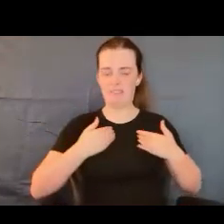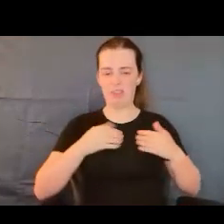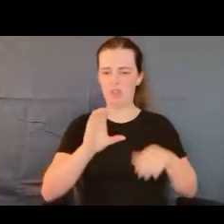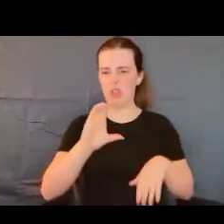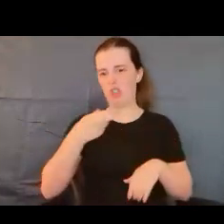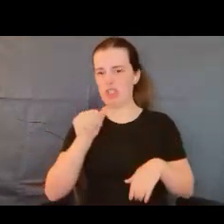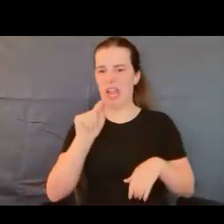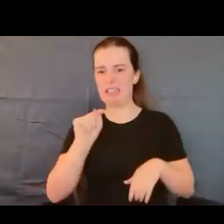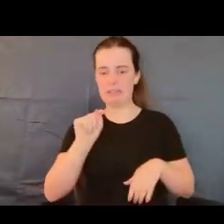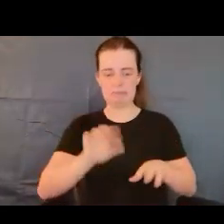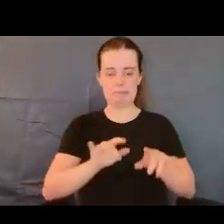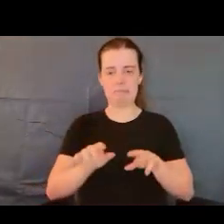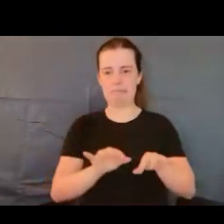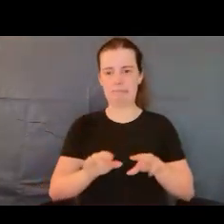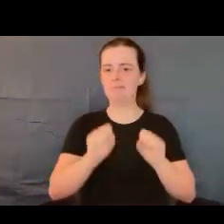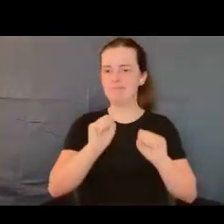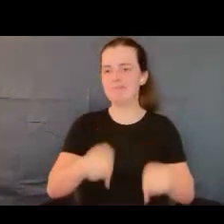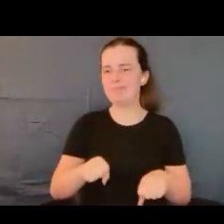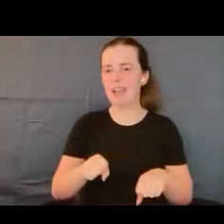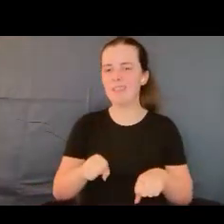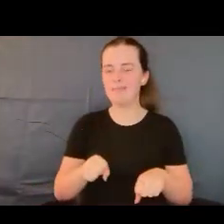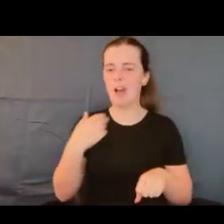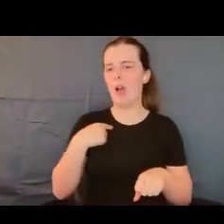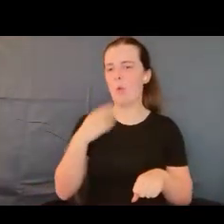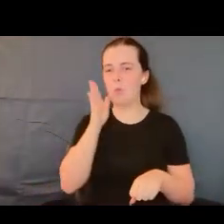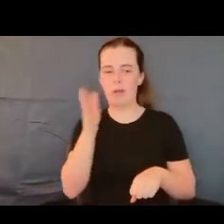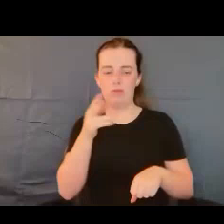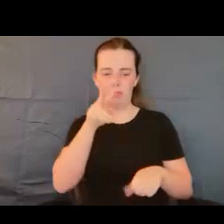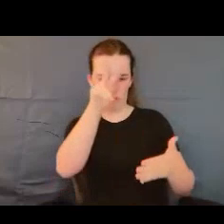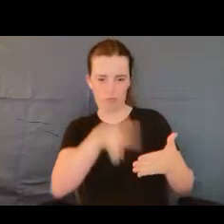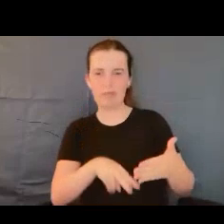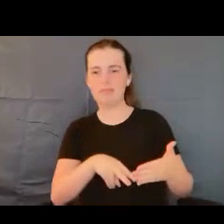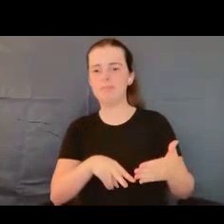And Sarah can maybe flag me if there's a good question that I should pause and take.